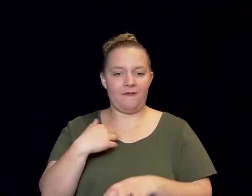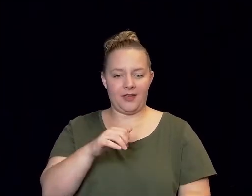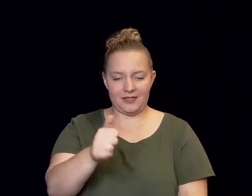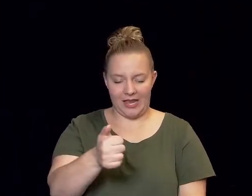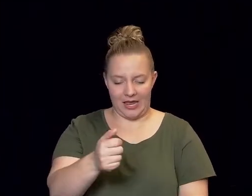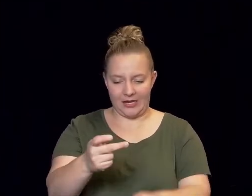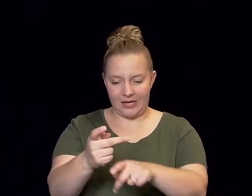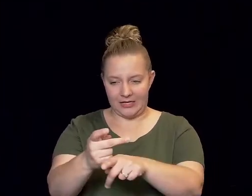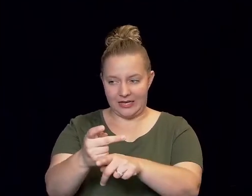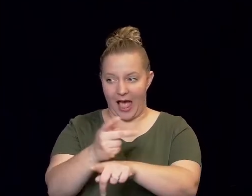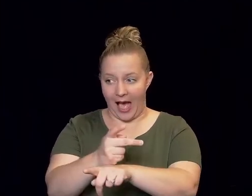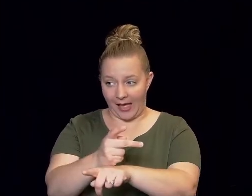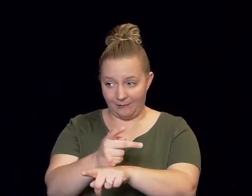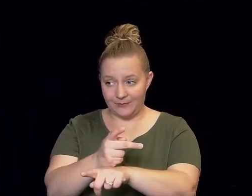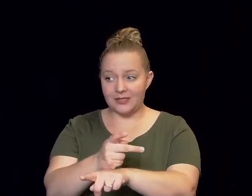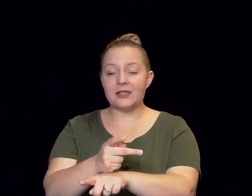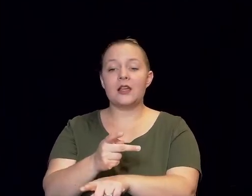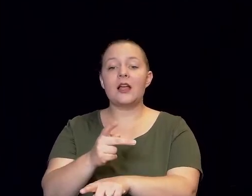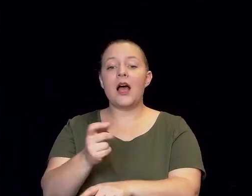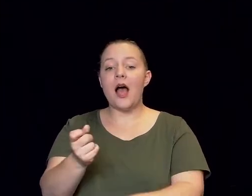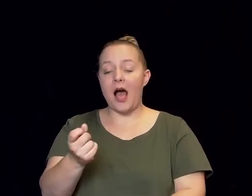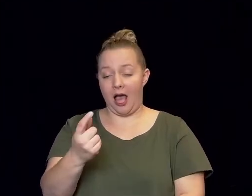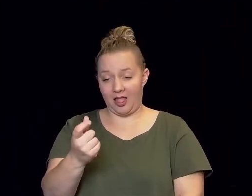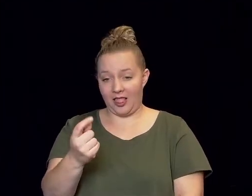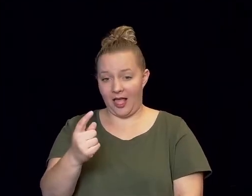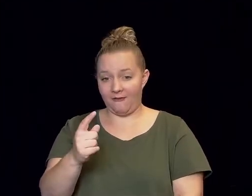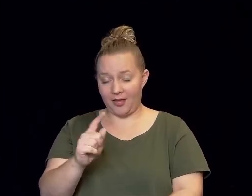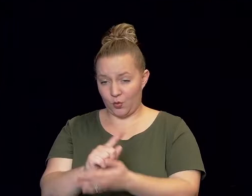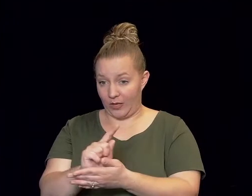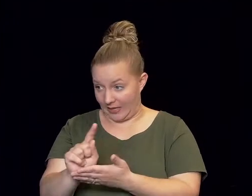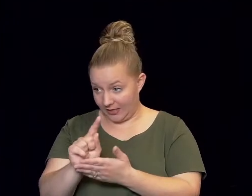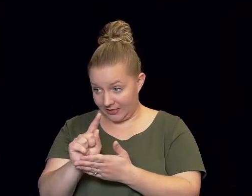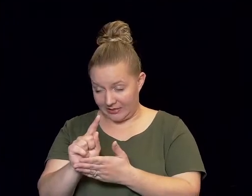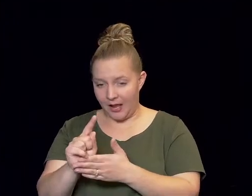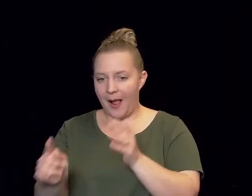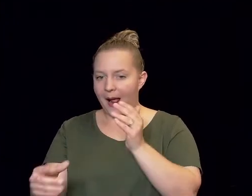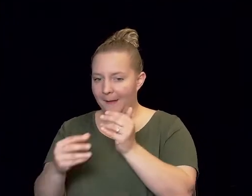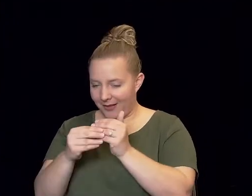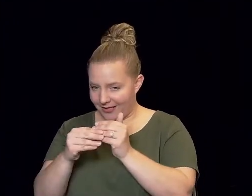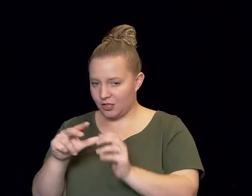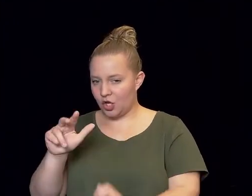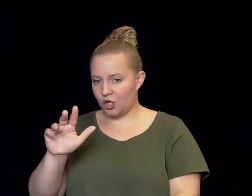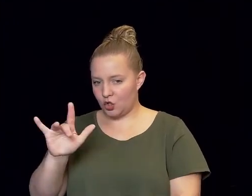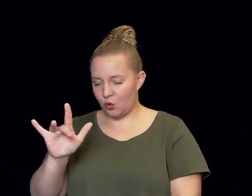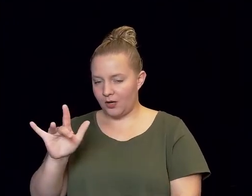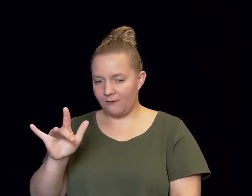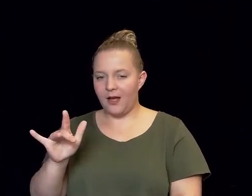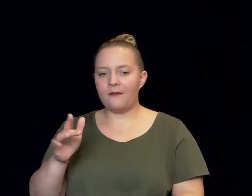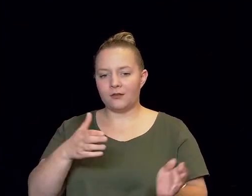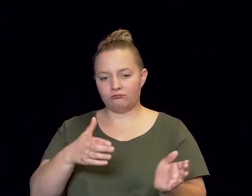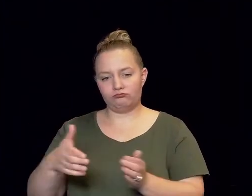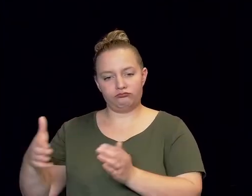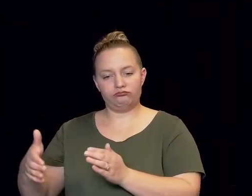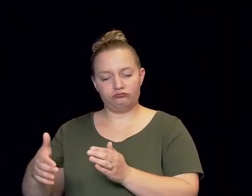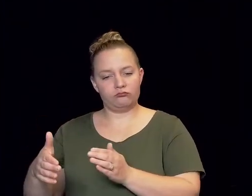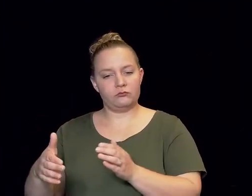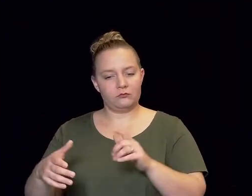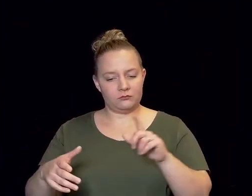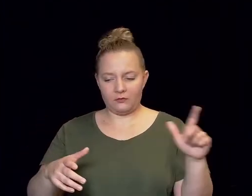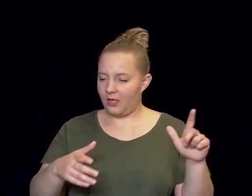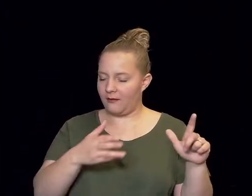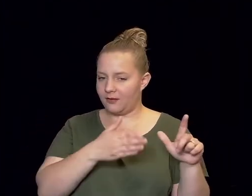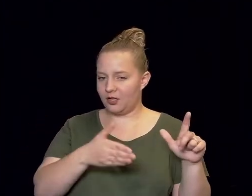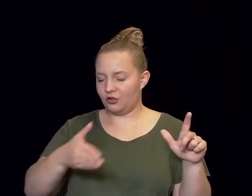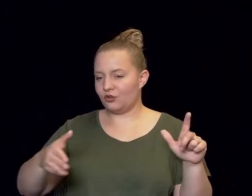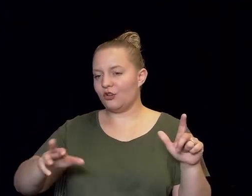10 times 11 weeks plus 25 and then order of ops. I'm just going to work it from left to the